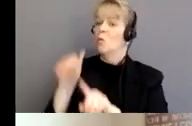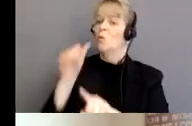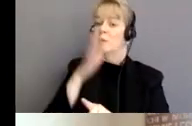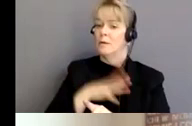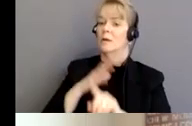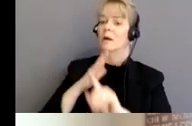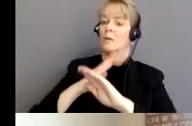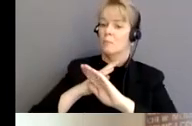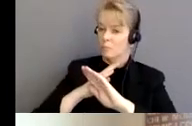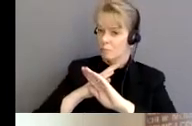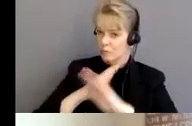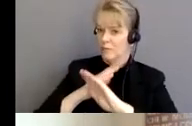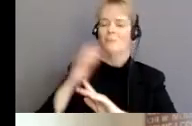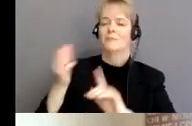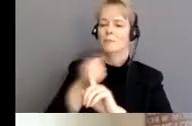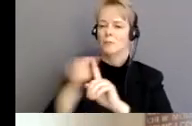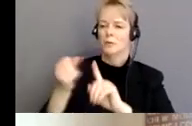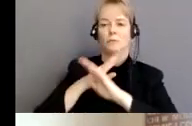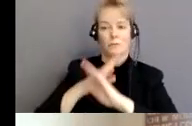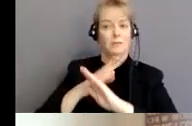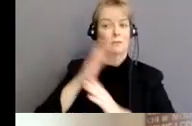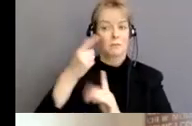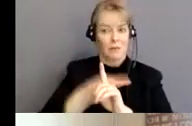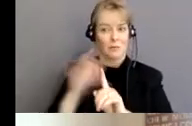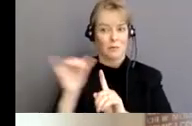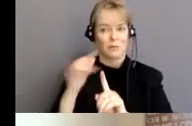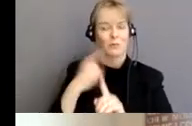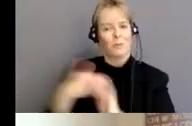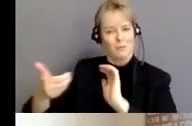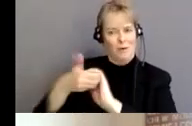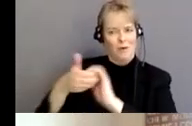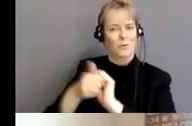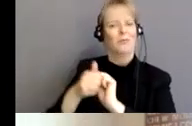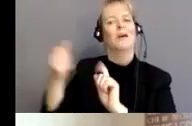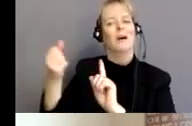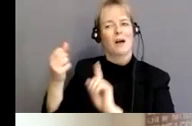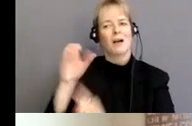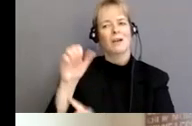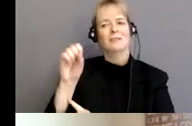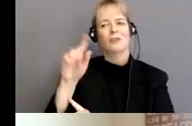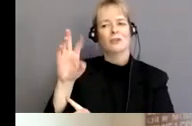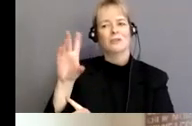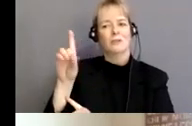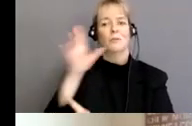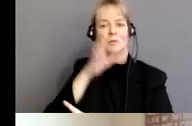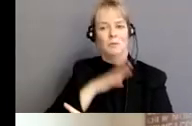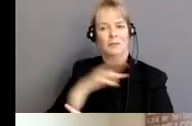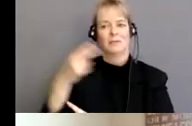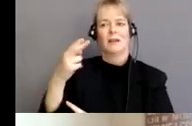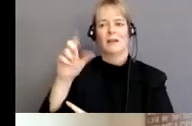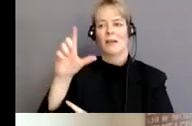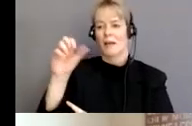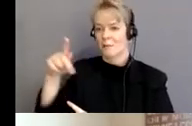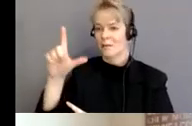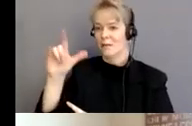Prevention Month. So we are partnering also with the Assaulted Women's Helpline to do some other education. And again, it's another